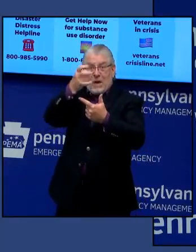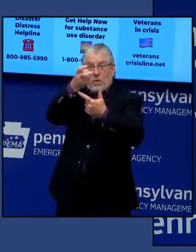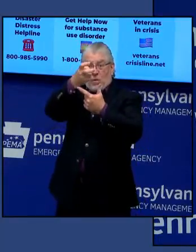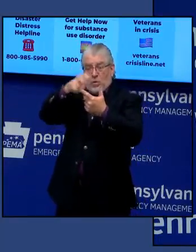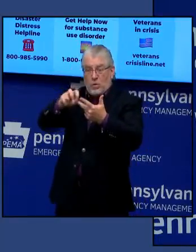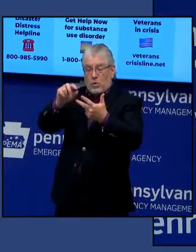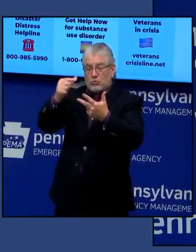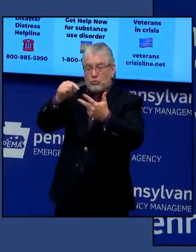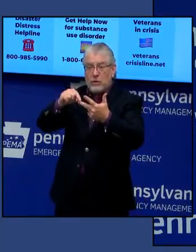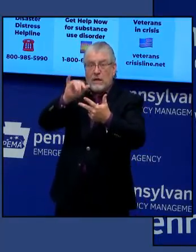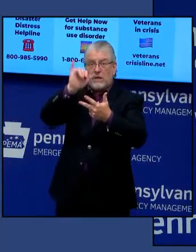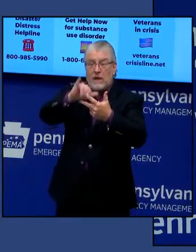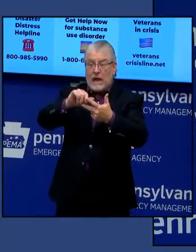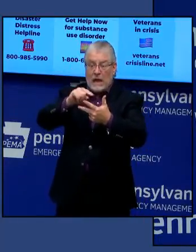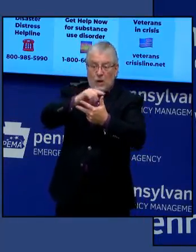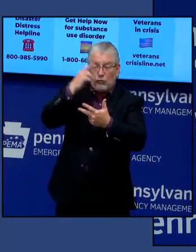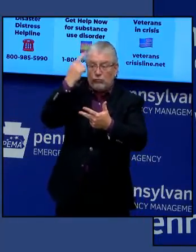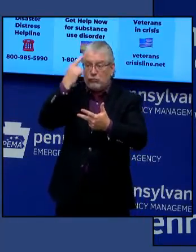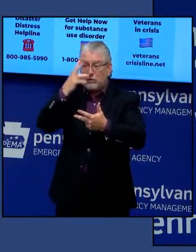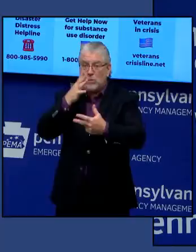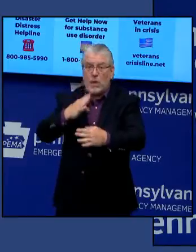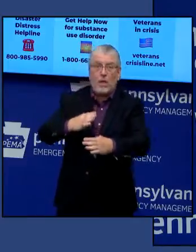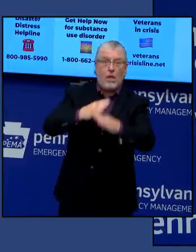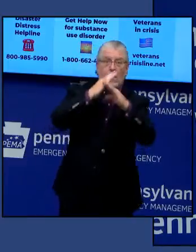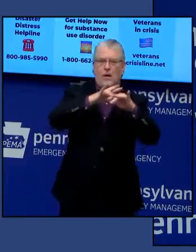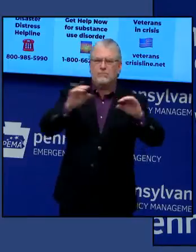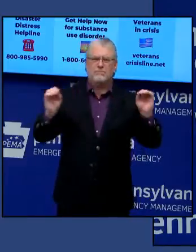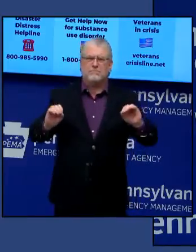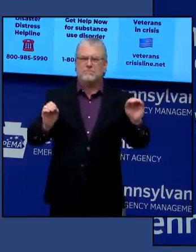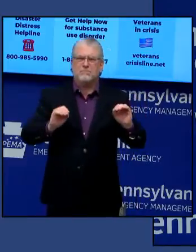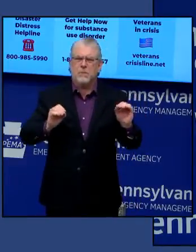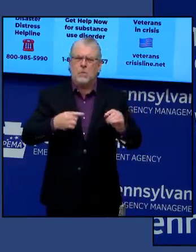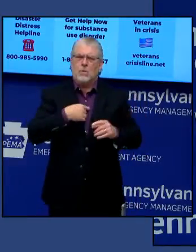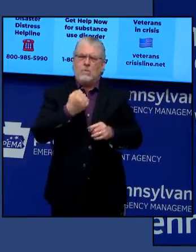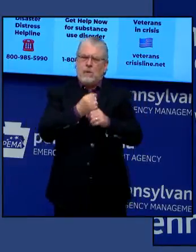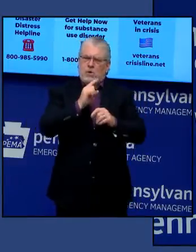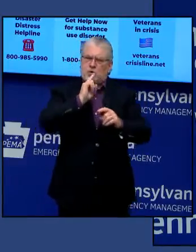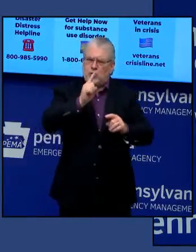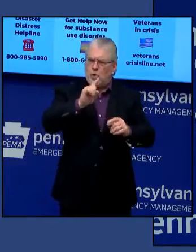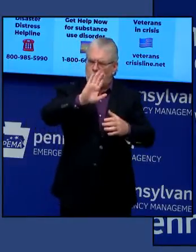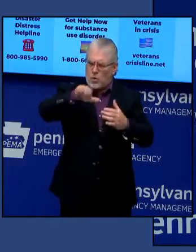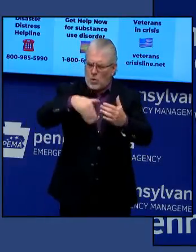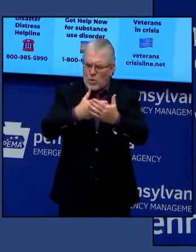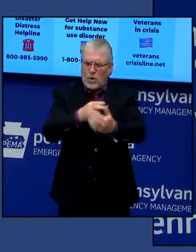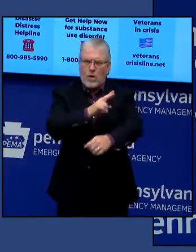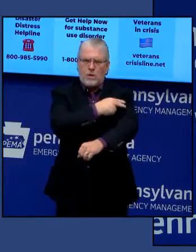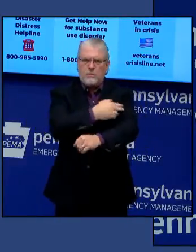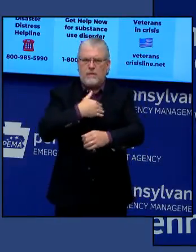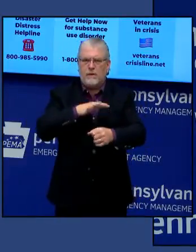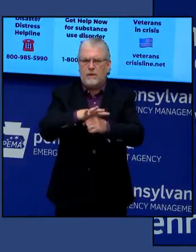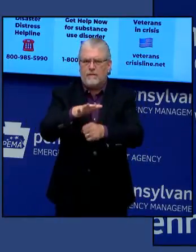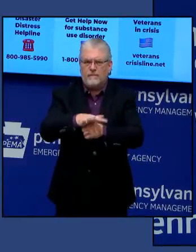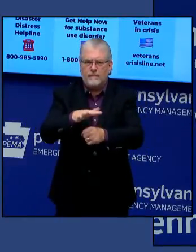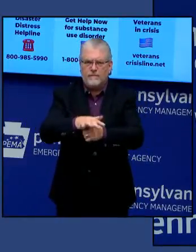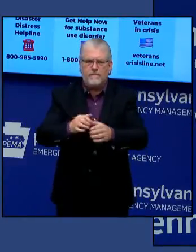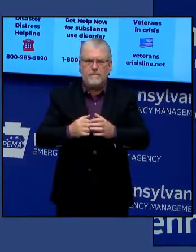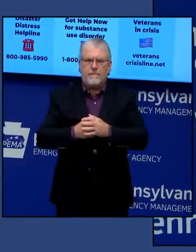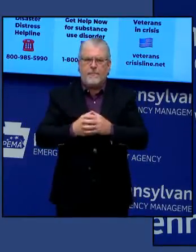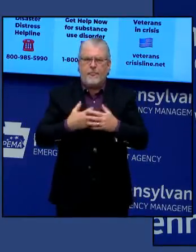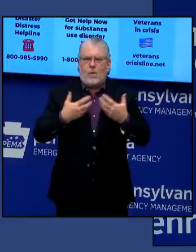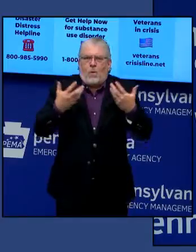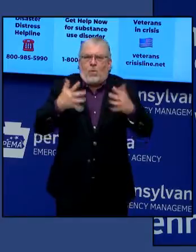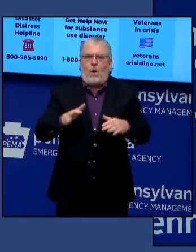yellow. We'll have to make sure that those hospitals are stocked, but those are by definition areas that are much less affected